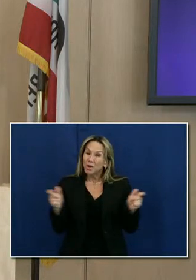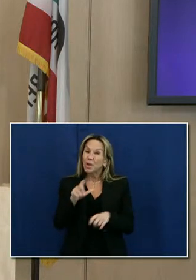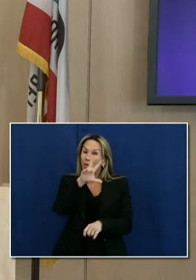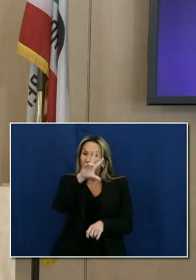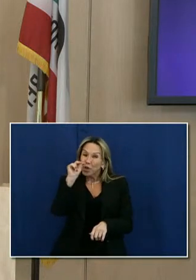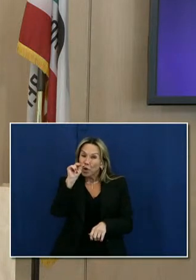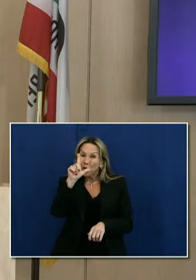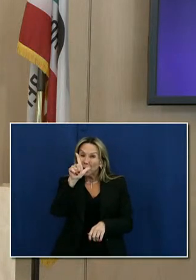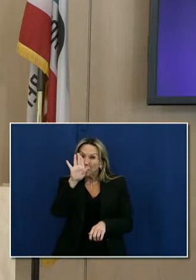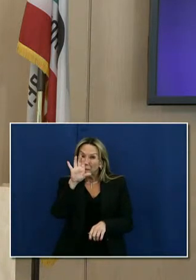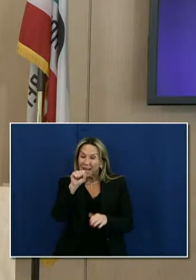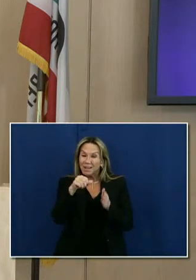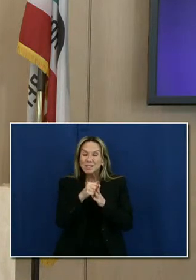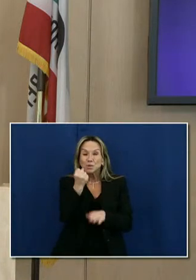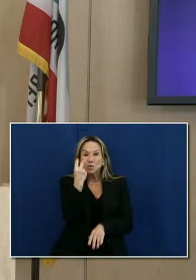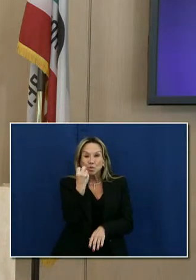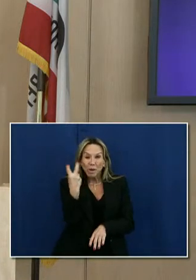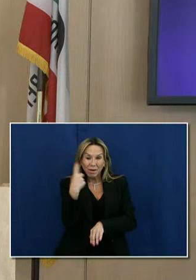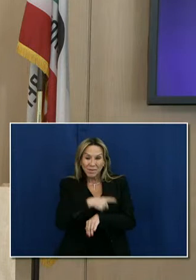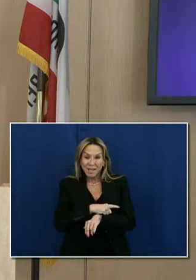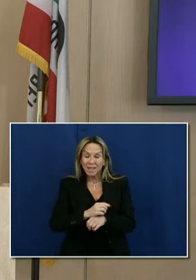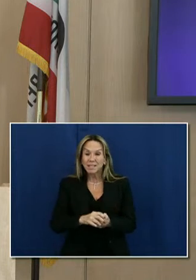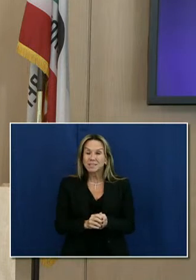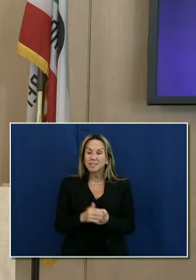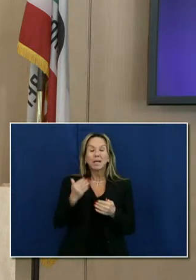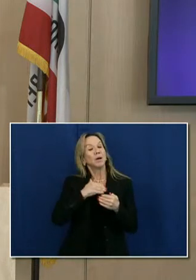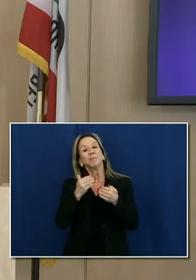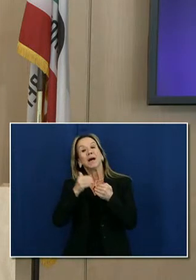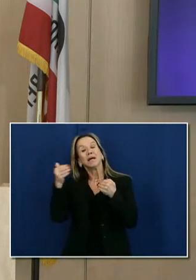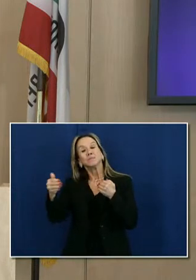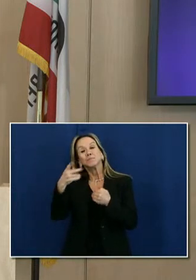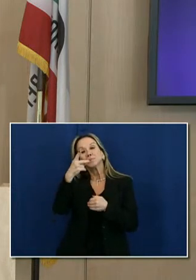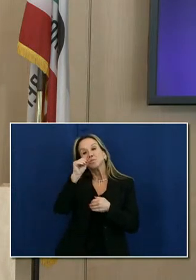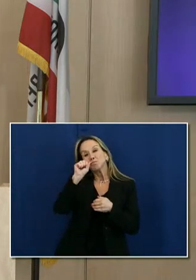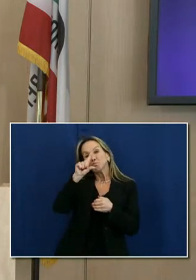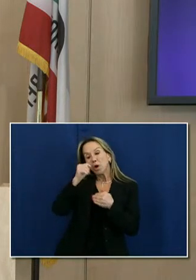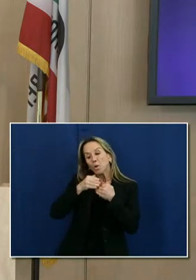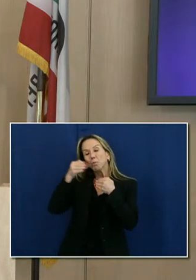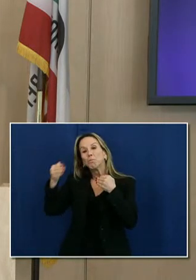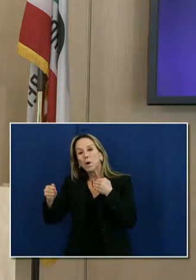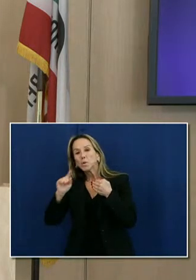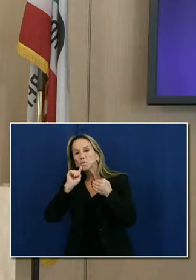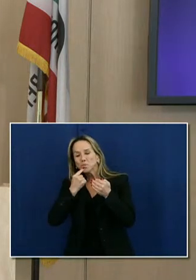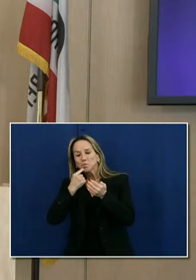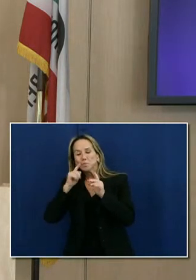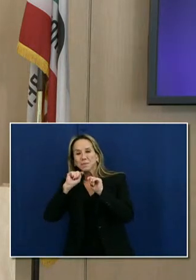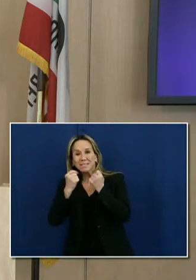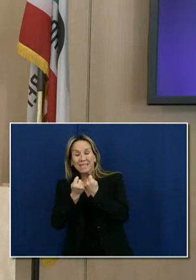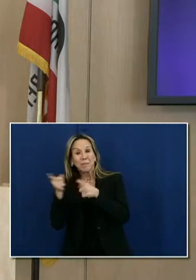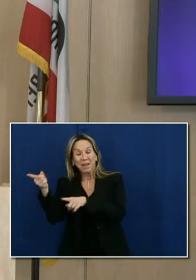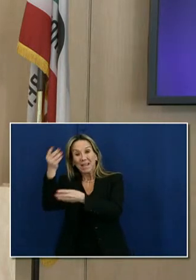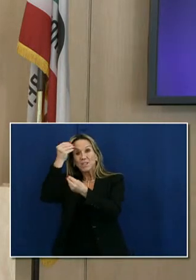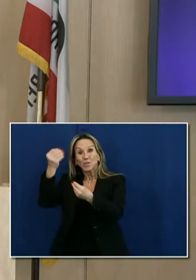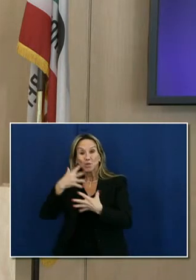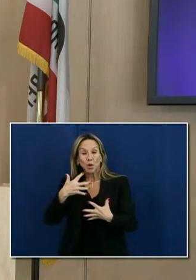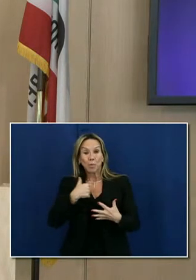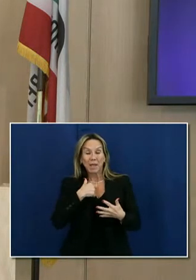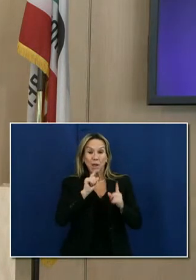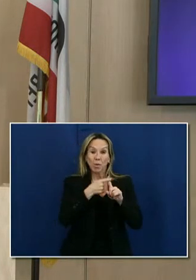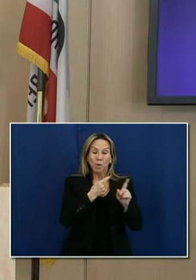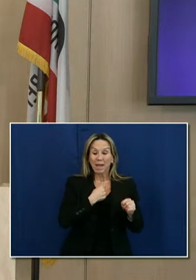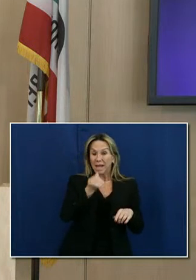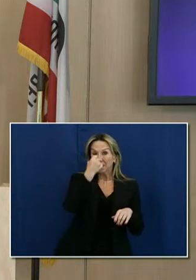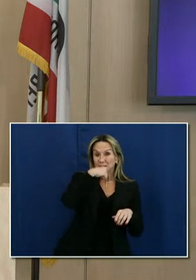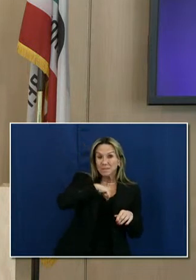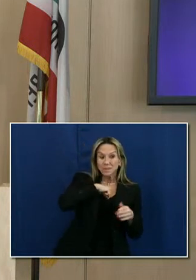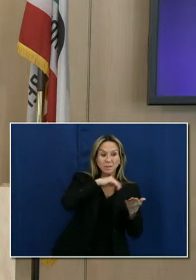12 days. My medical team, my post-critical care medical team tells me that during the time that I was intubated on a ventilator